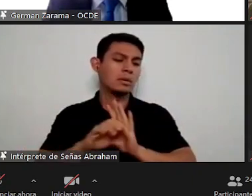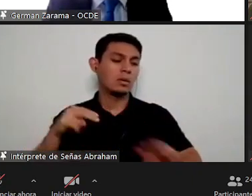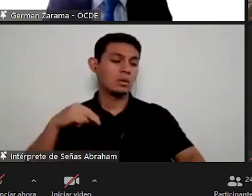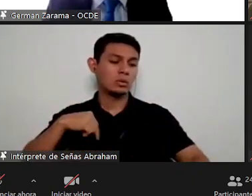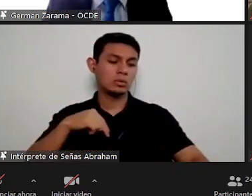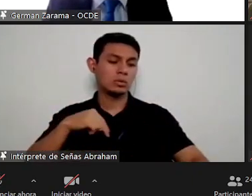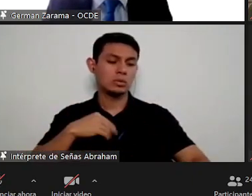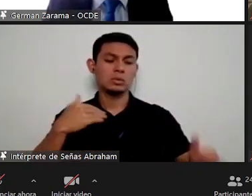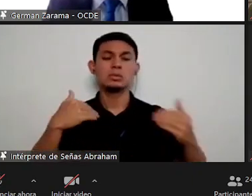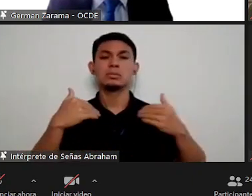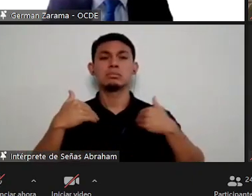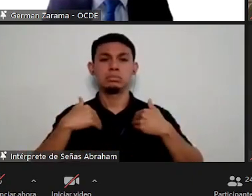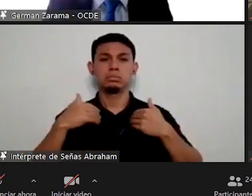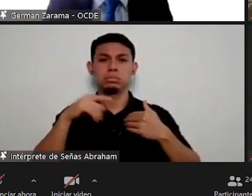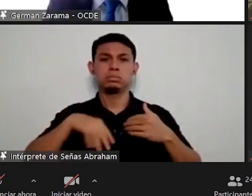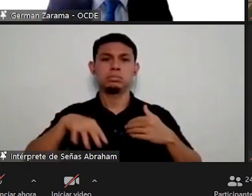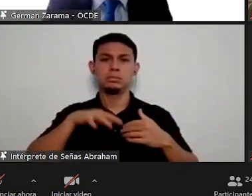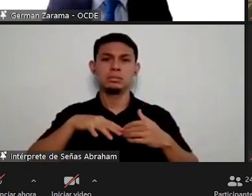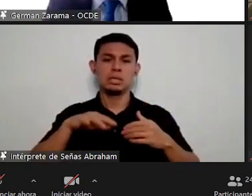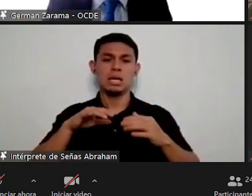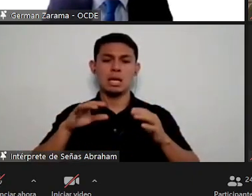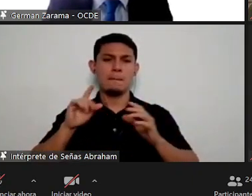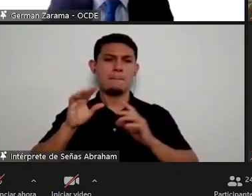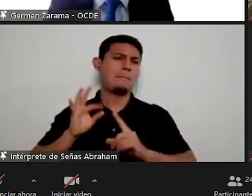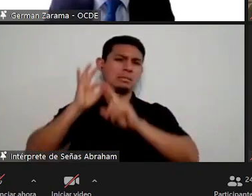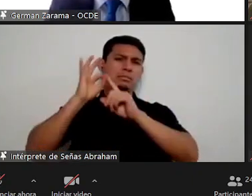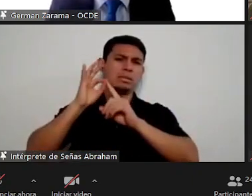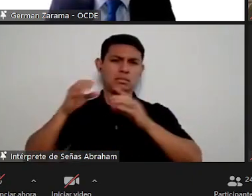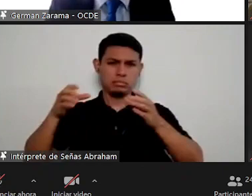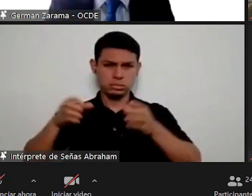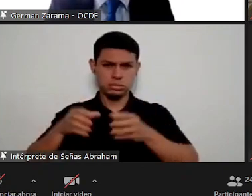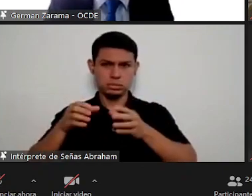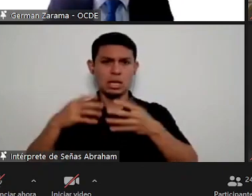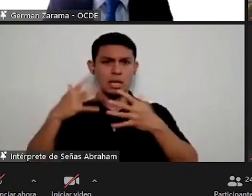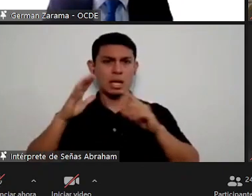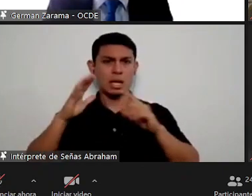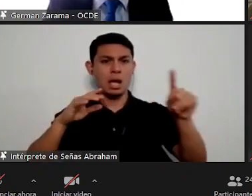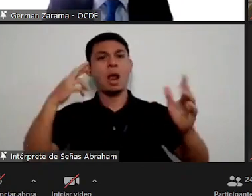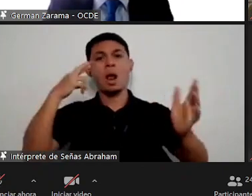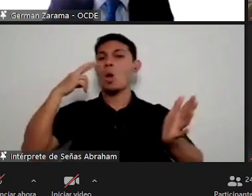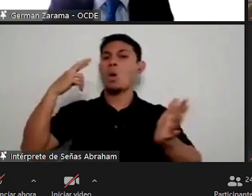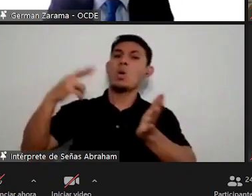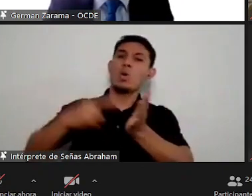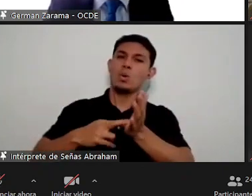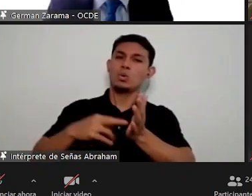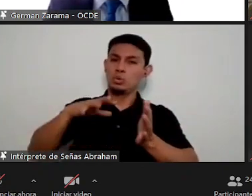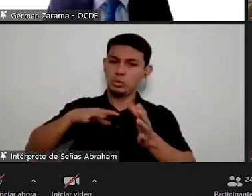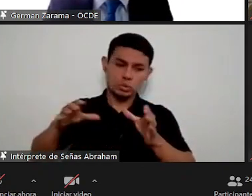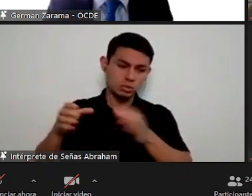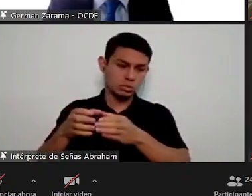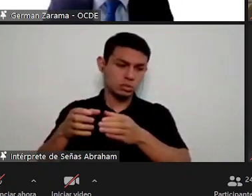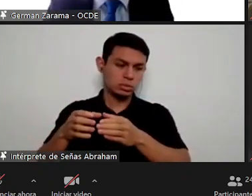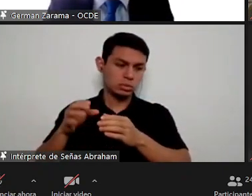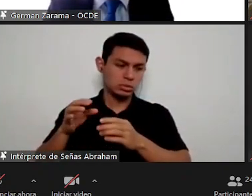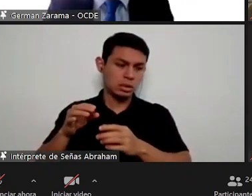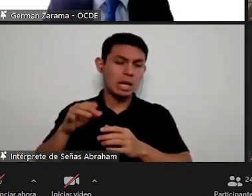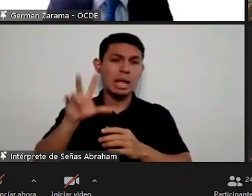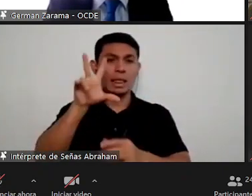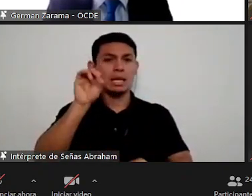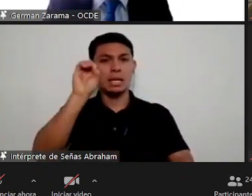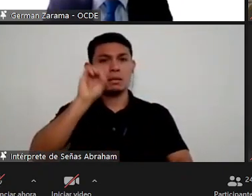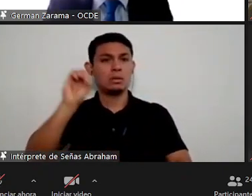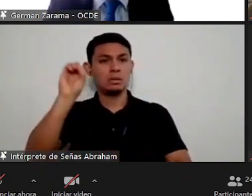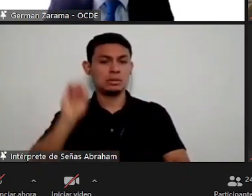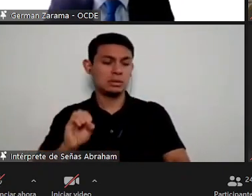principles of human rights for example we are the major sector employing sector the ilo acknowledged